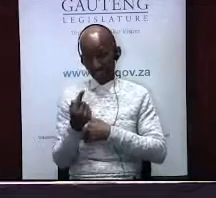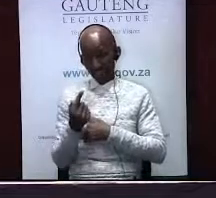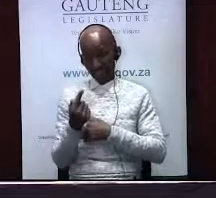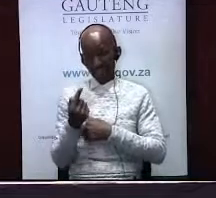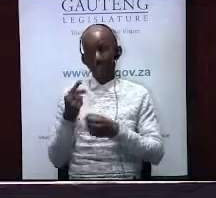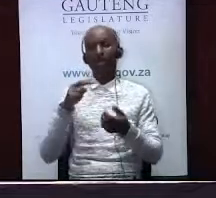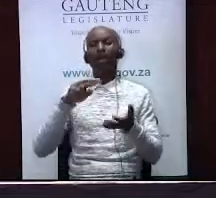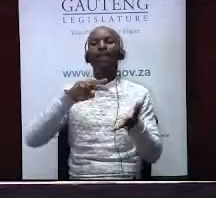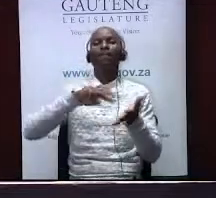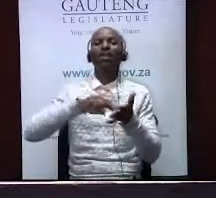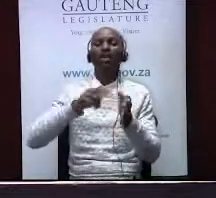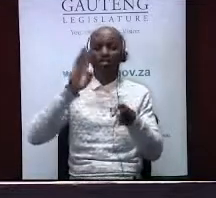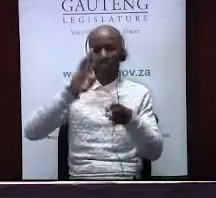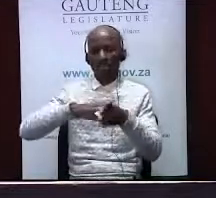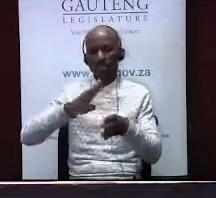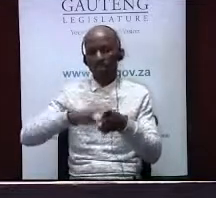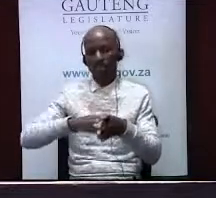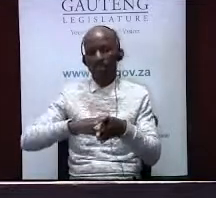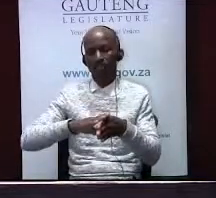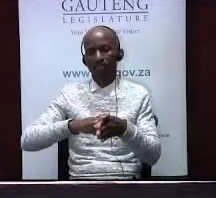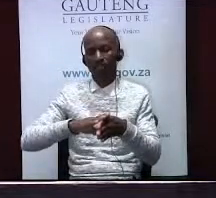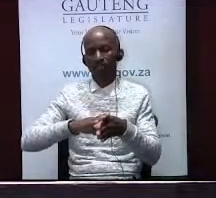purpose.